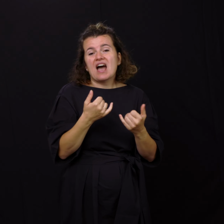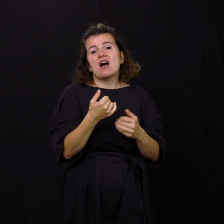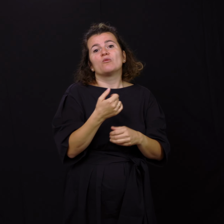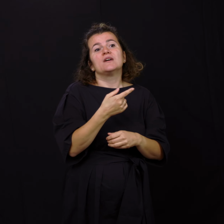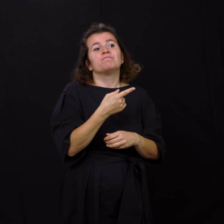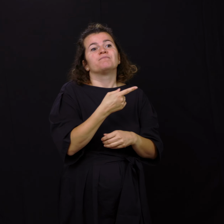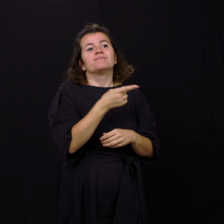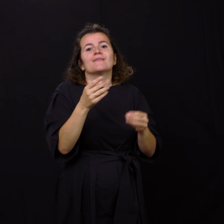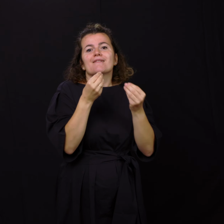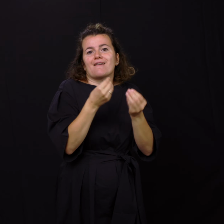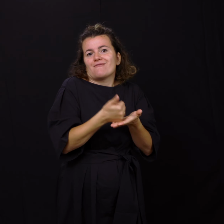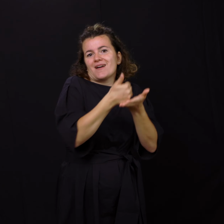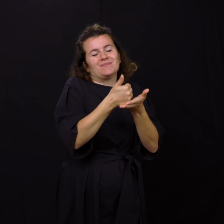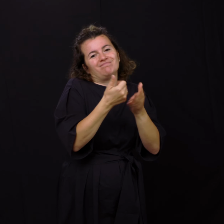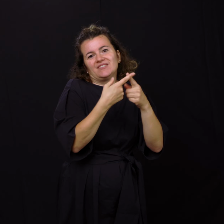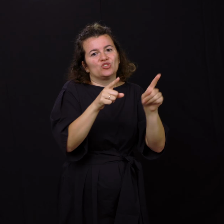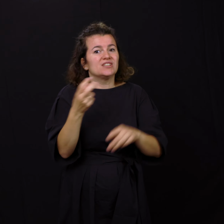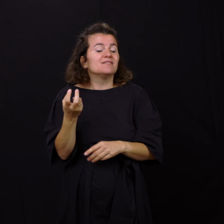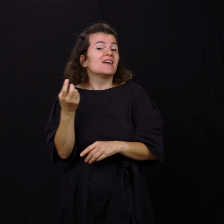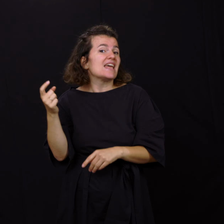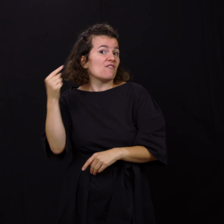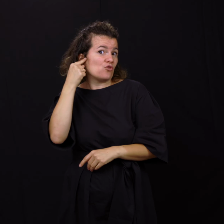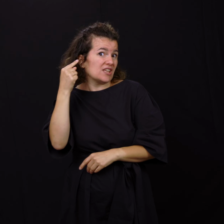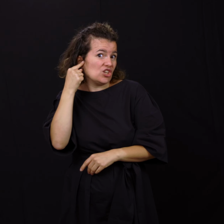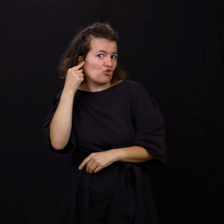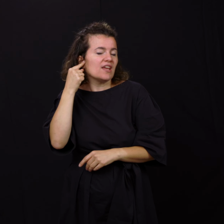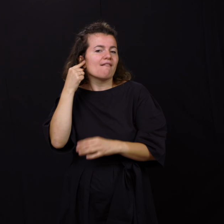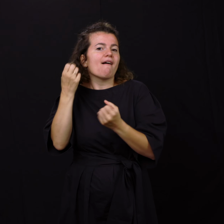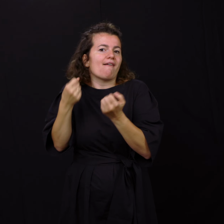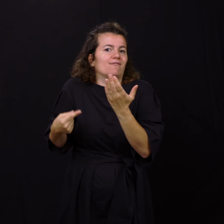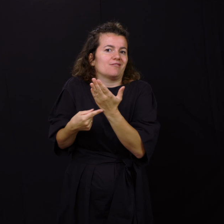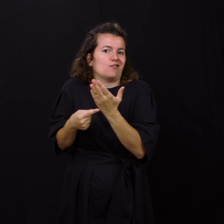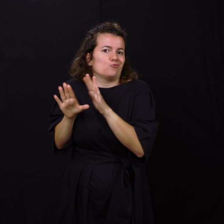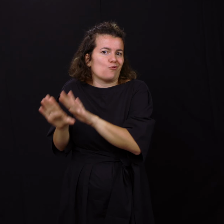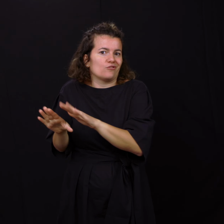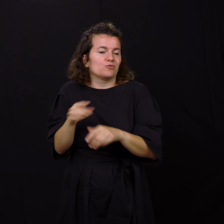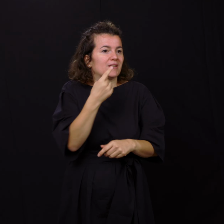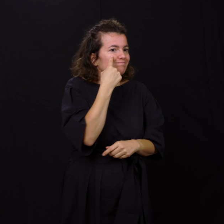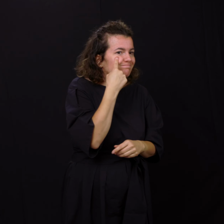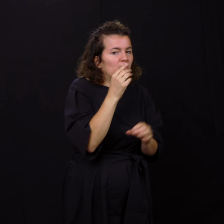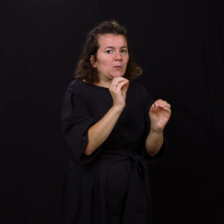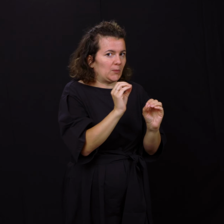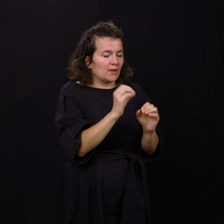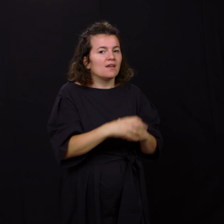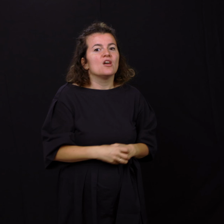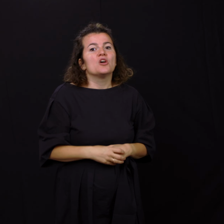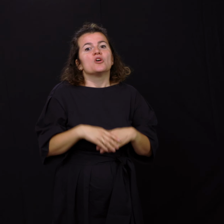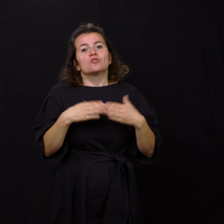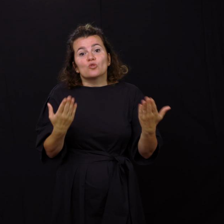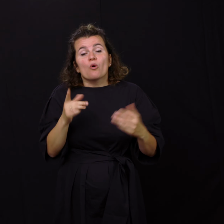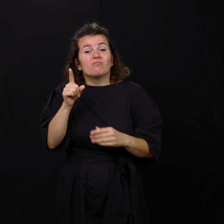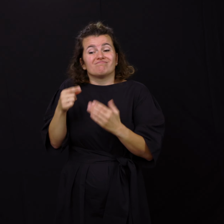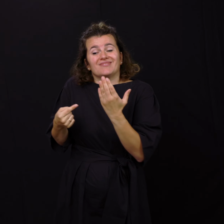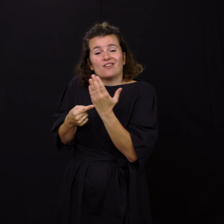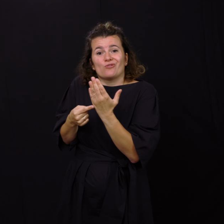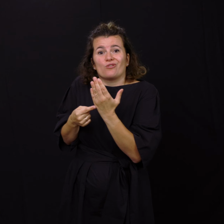hearing loss. But also from a hearing point of view, it would be great if we could regenerate hair cells or give hearing back.